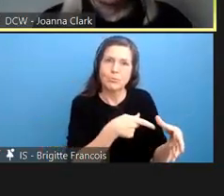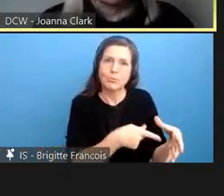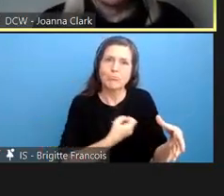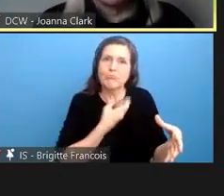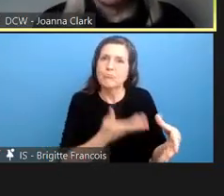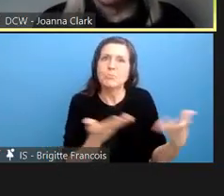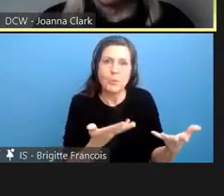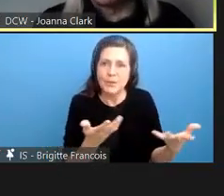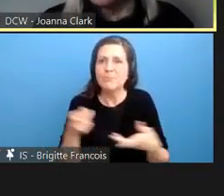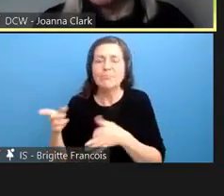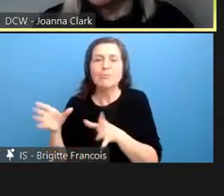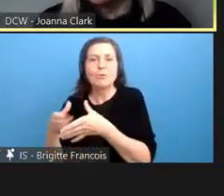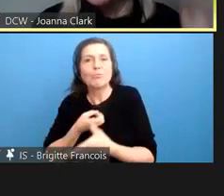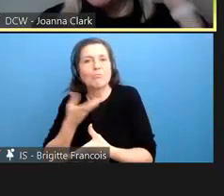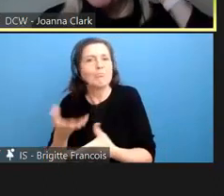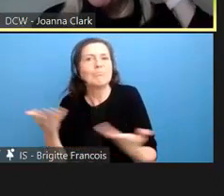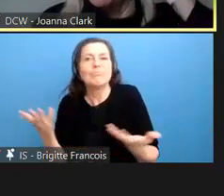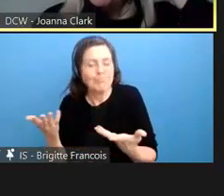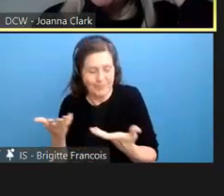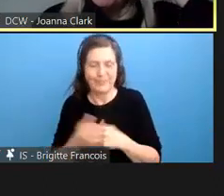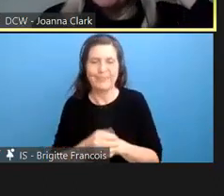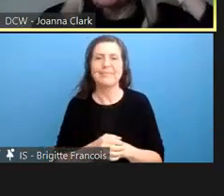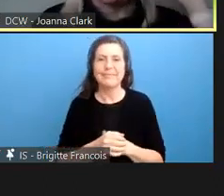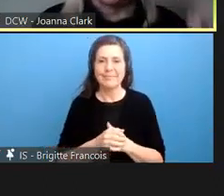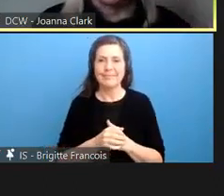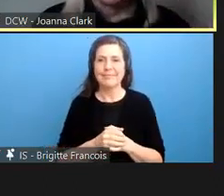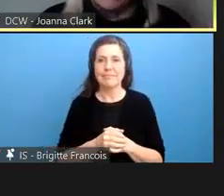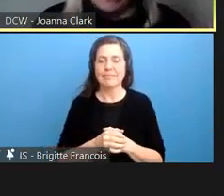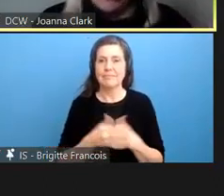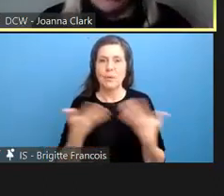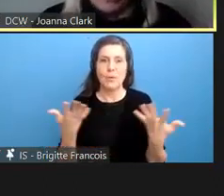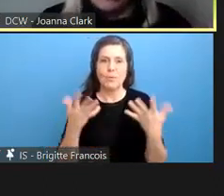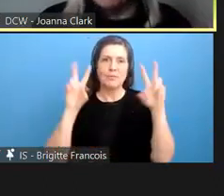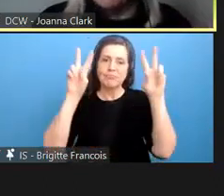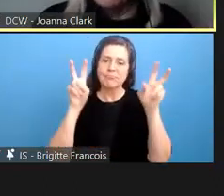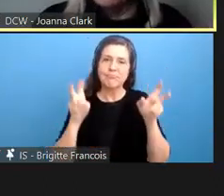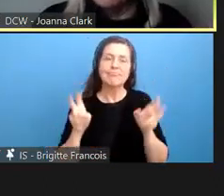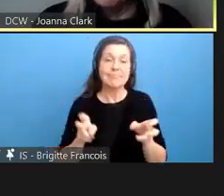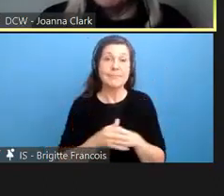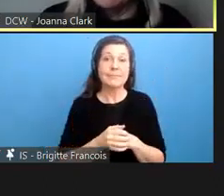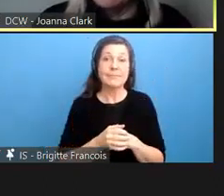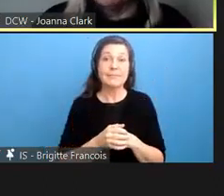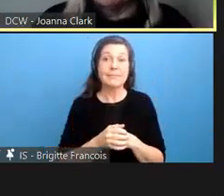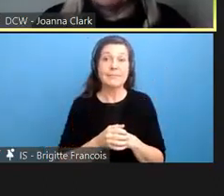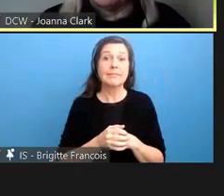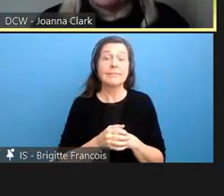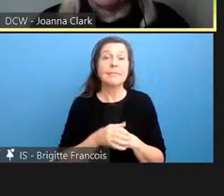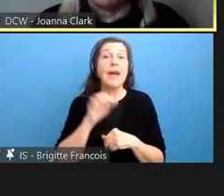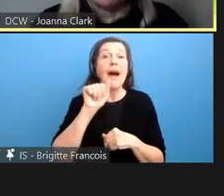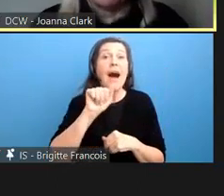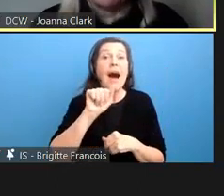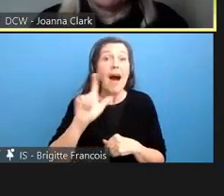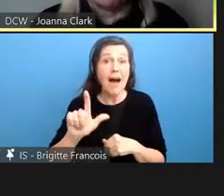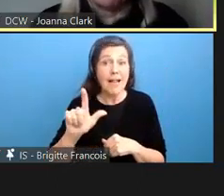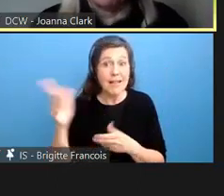that we can just hear a little bit about what some of the core topics were. So could I invite Al, please,